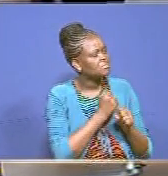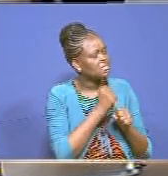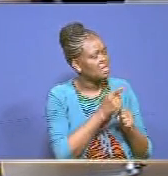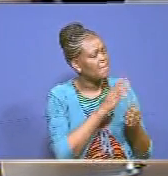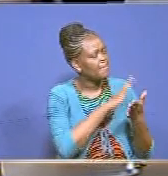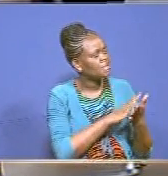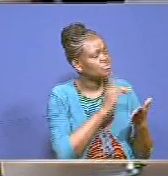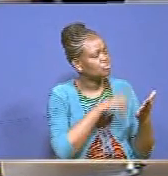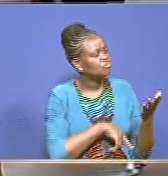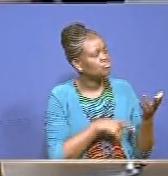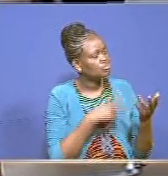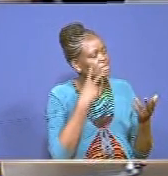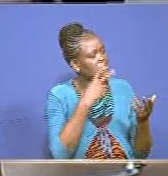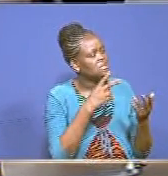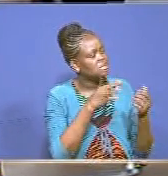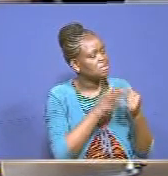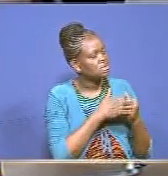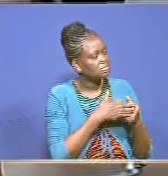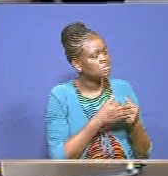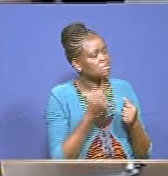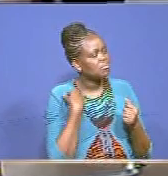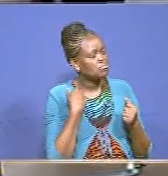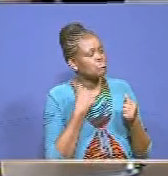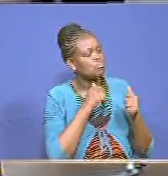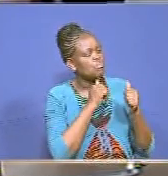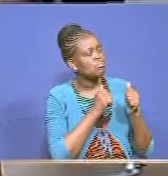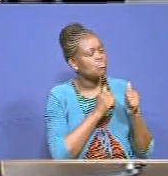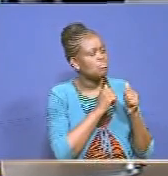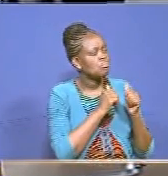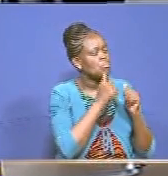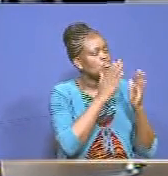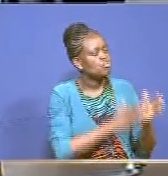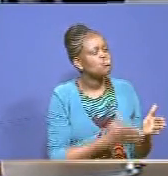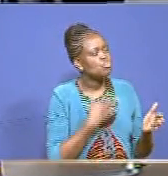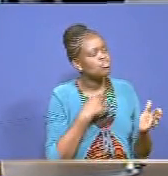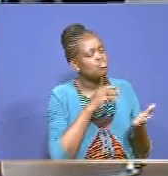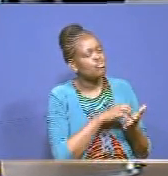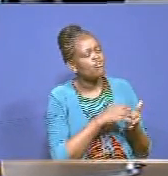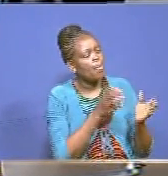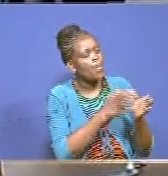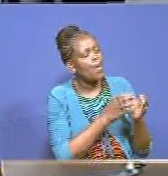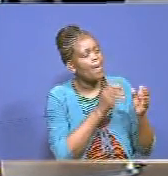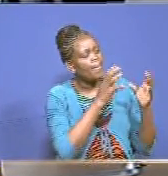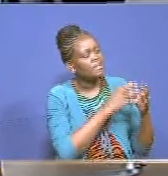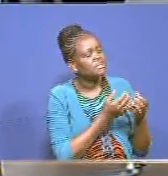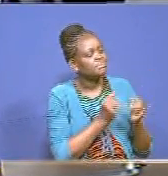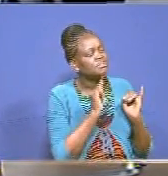on, you know, what we are even seeing in Kibra, the number of contestants who are going for this seat coming from smaller parties, independent parties? I think